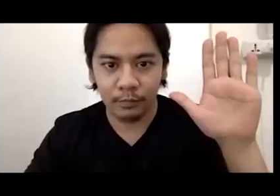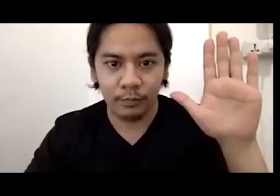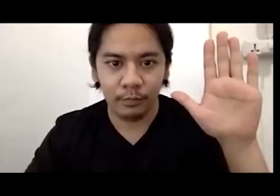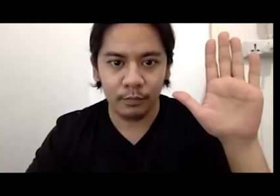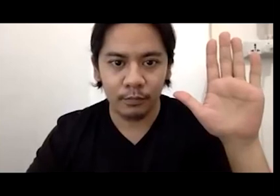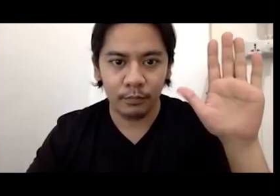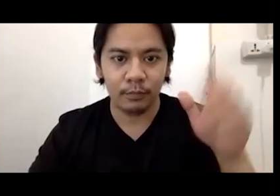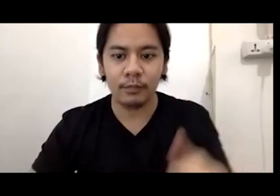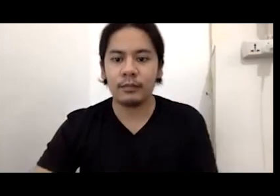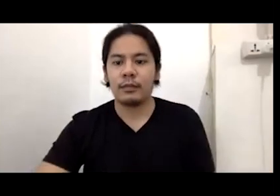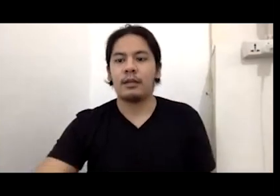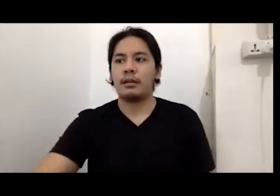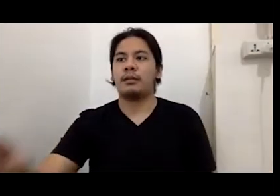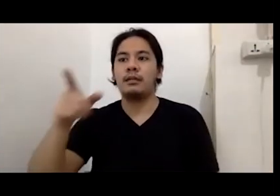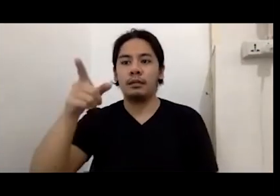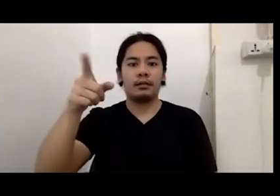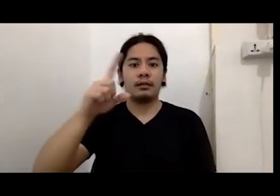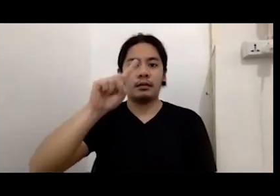so if we wanted to say,